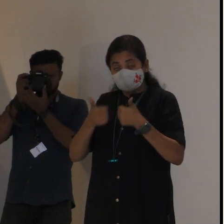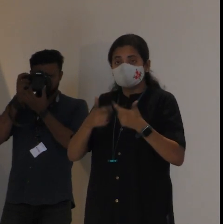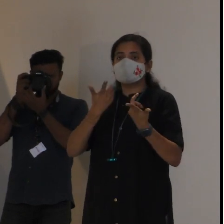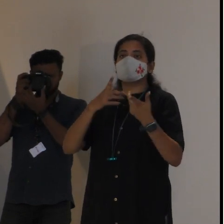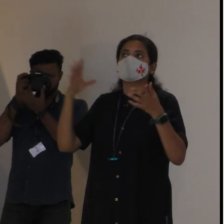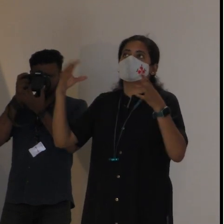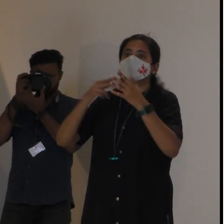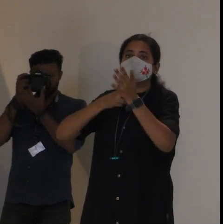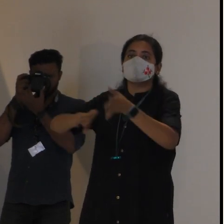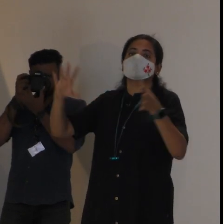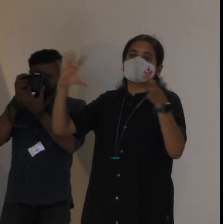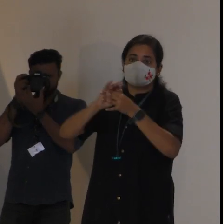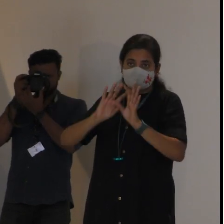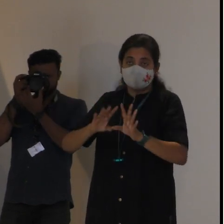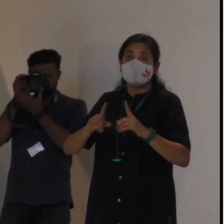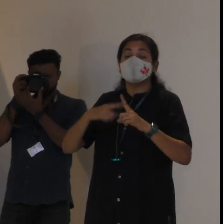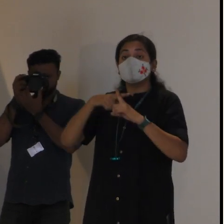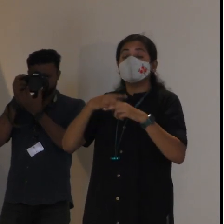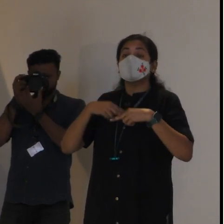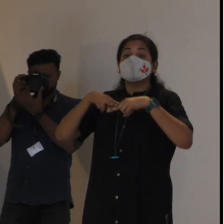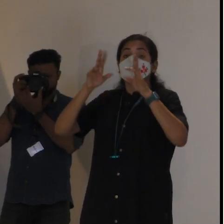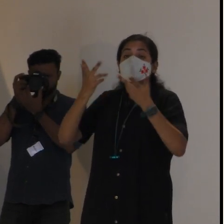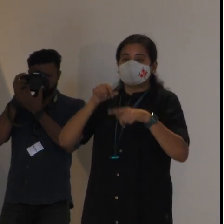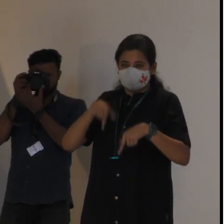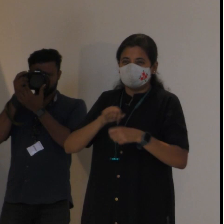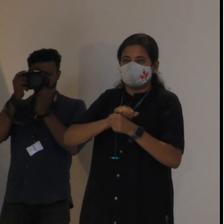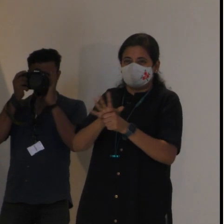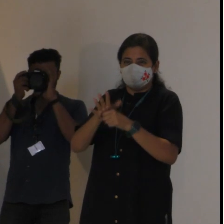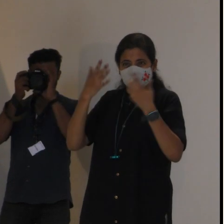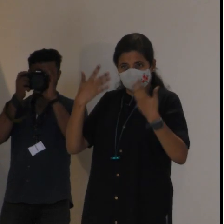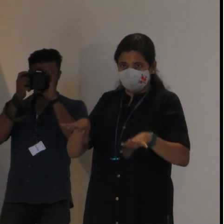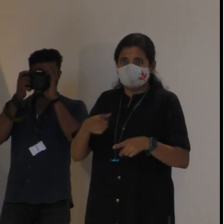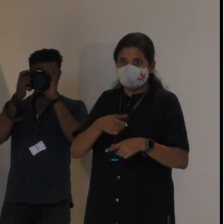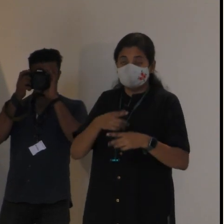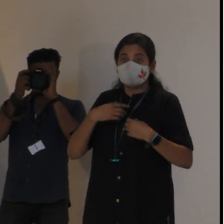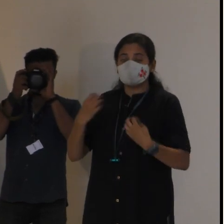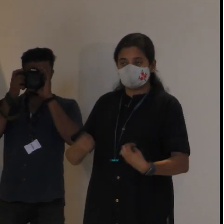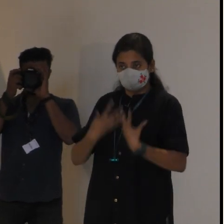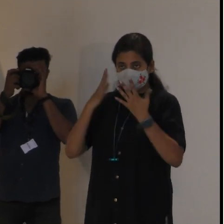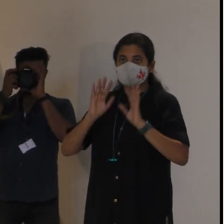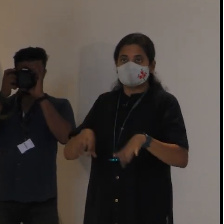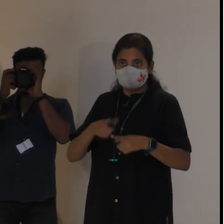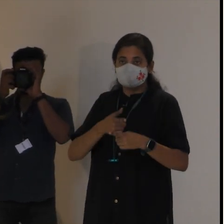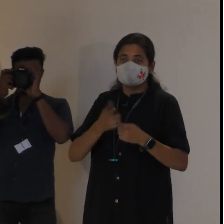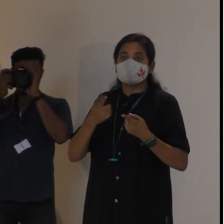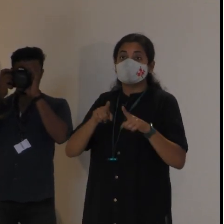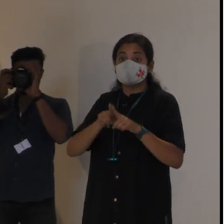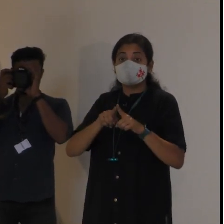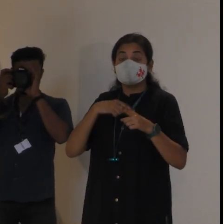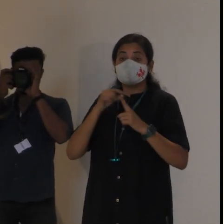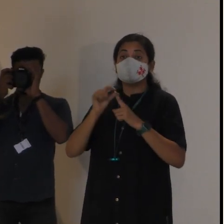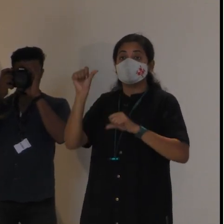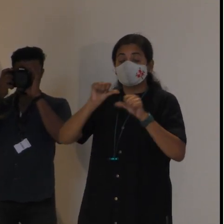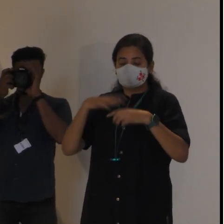growth. And the final reason is the pandemic itself. The pandemic is something that motivated us to apply and take up this particular